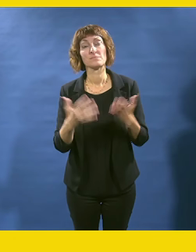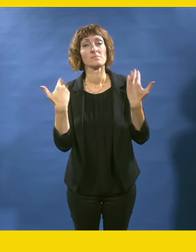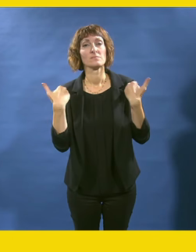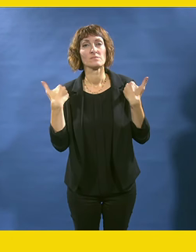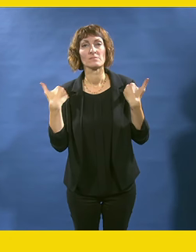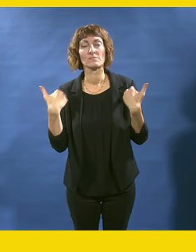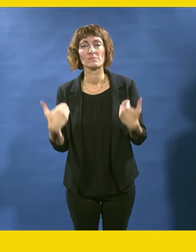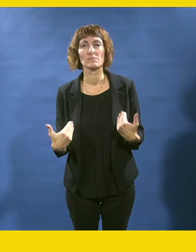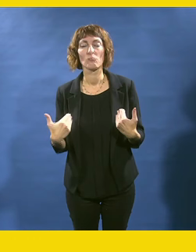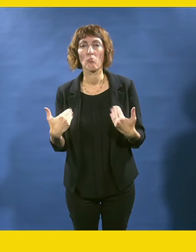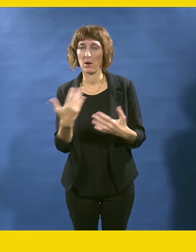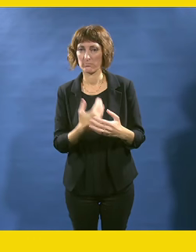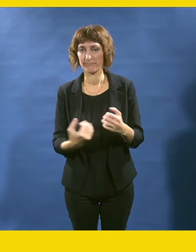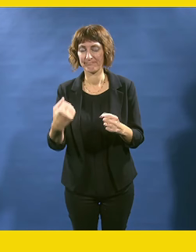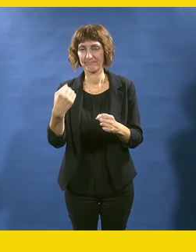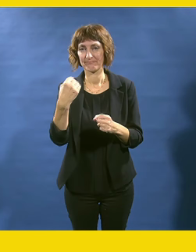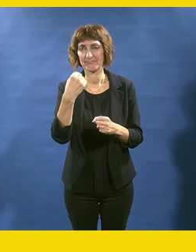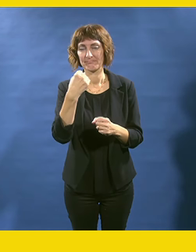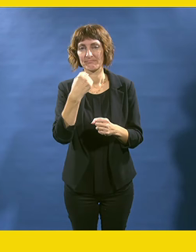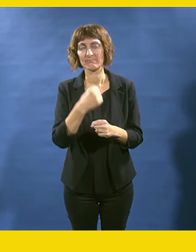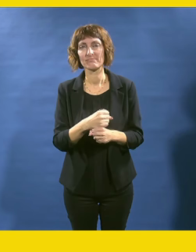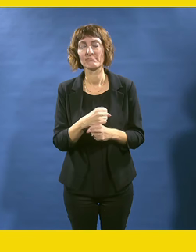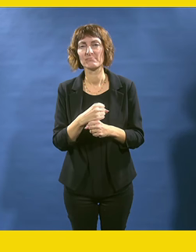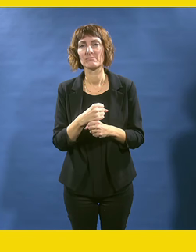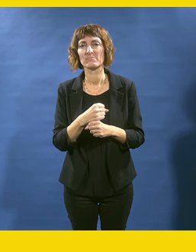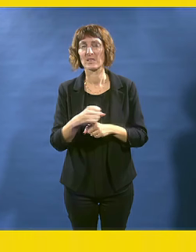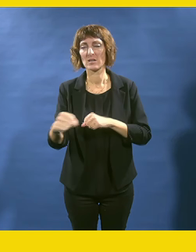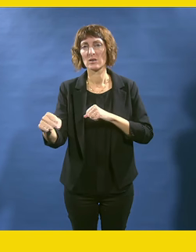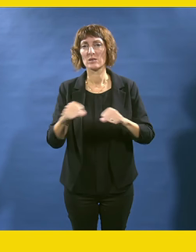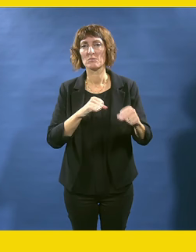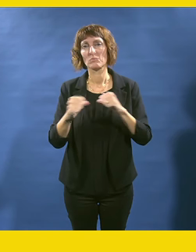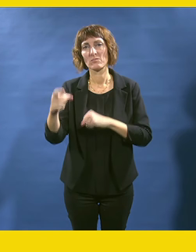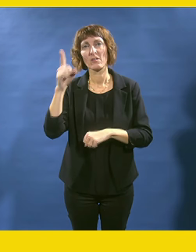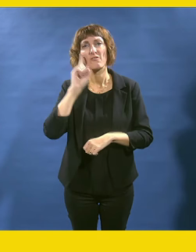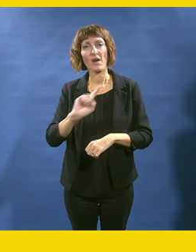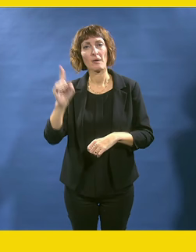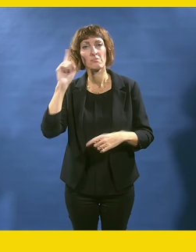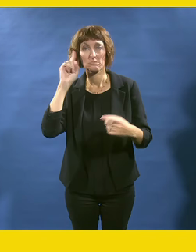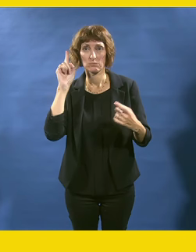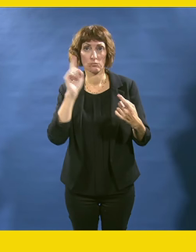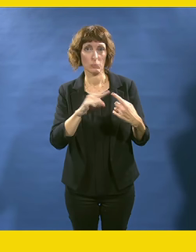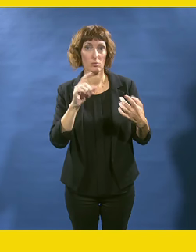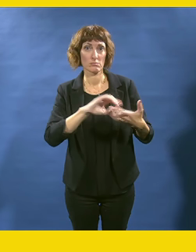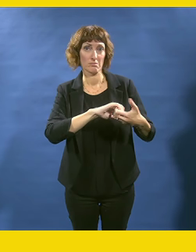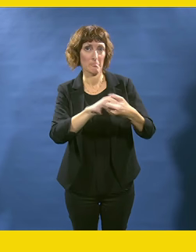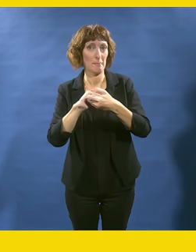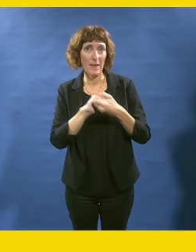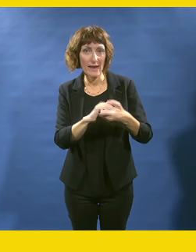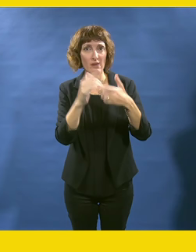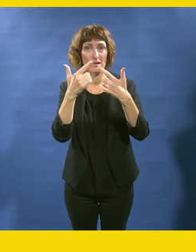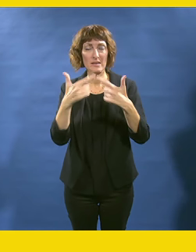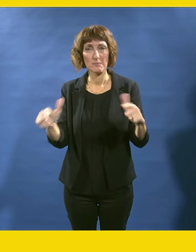Freedom, and a former president of Taliban in Afghanistan, and also member of